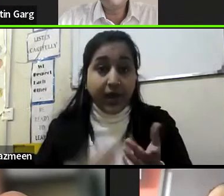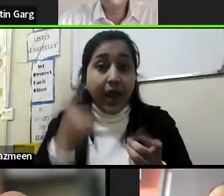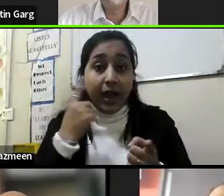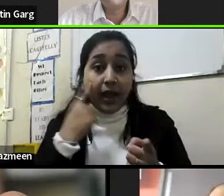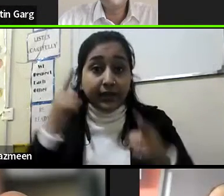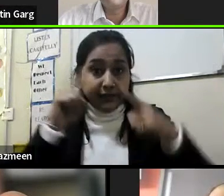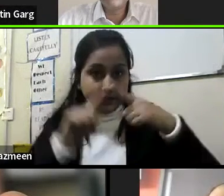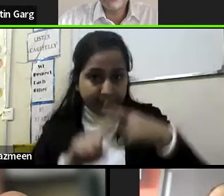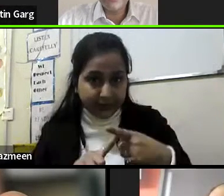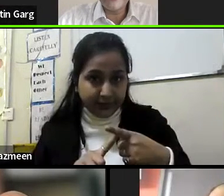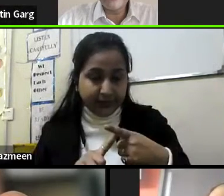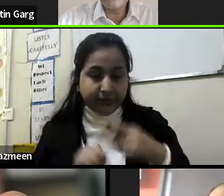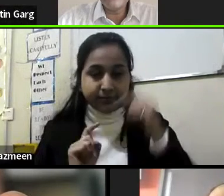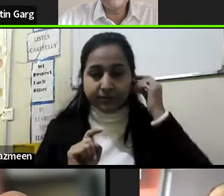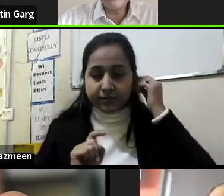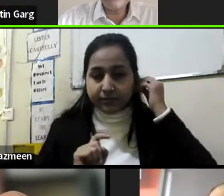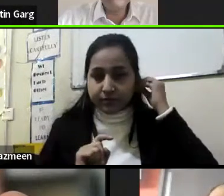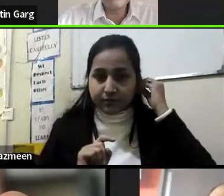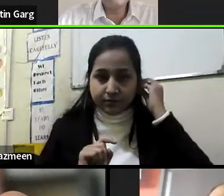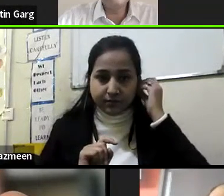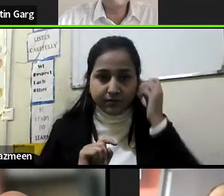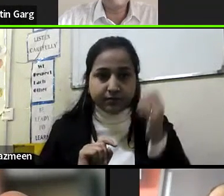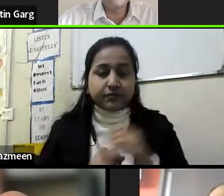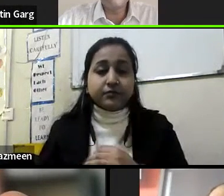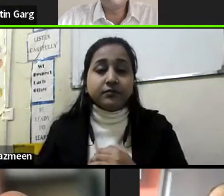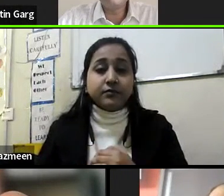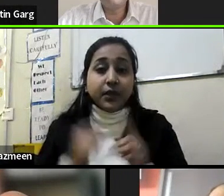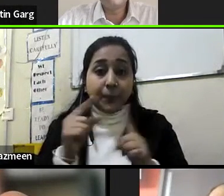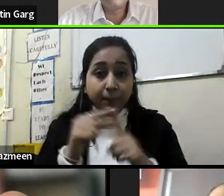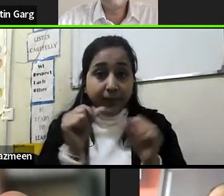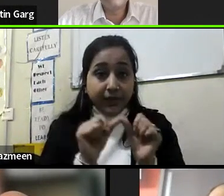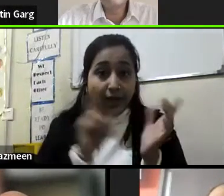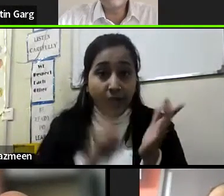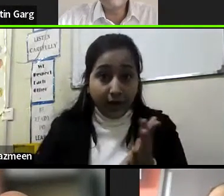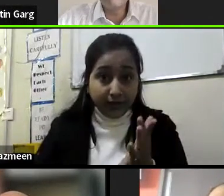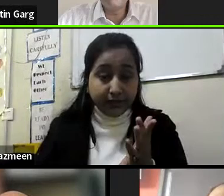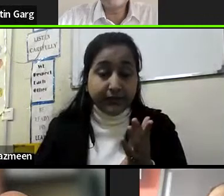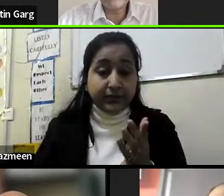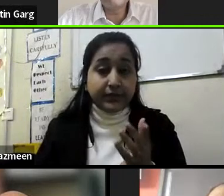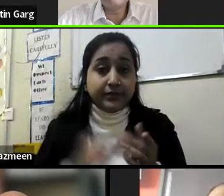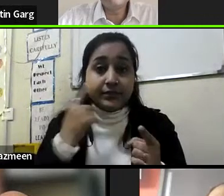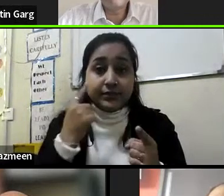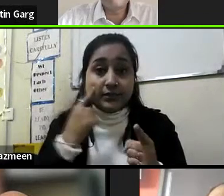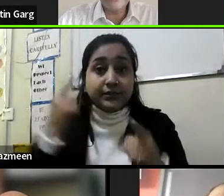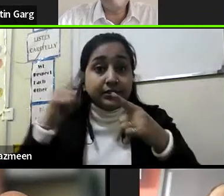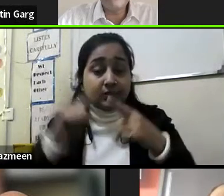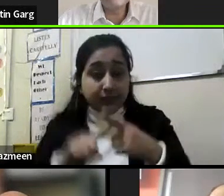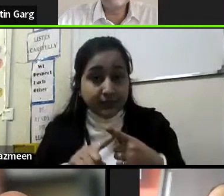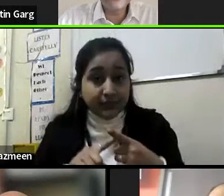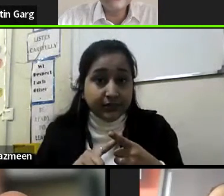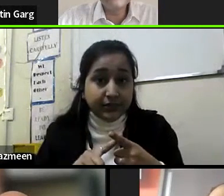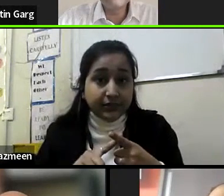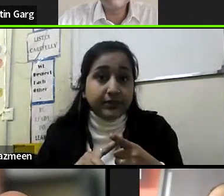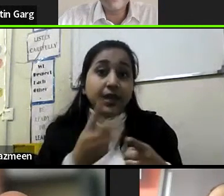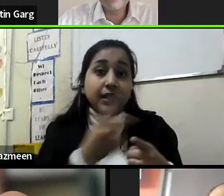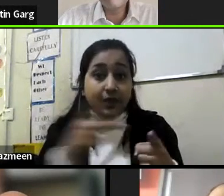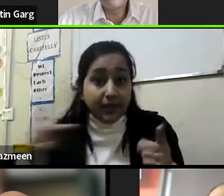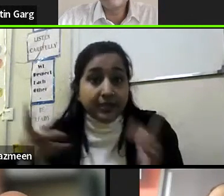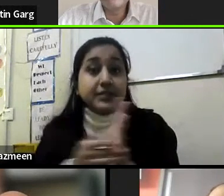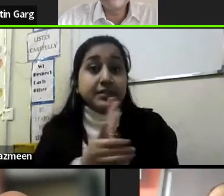India, Pan IIT Alumni Reach for India, Sun Moksha, Prep My